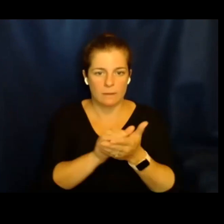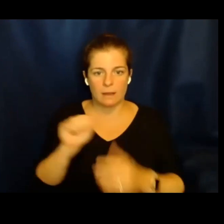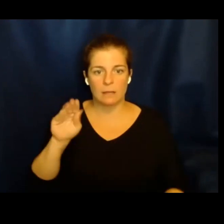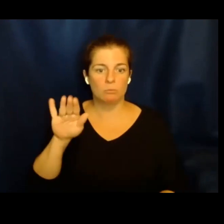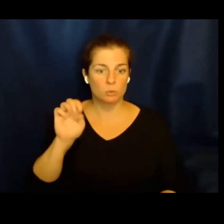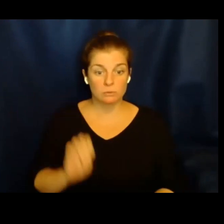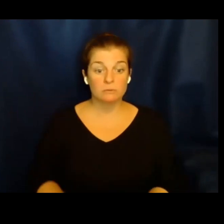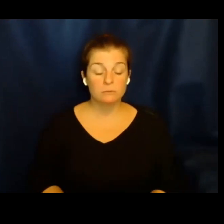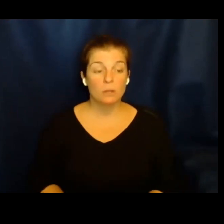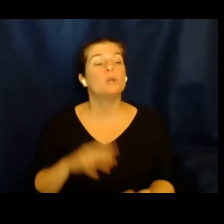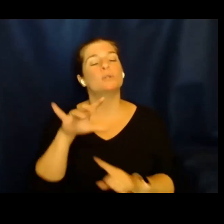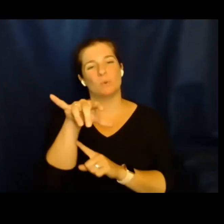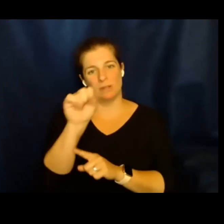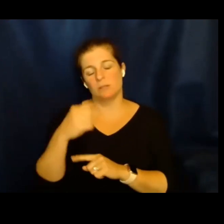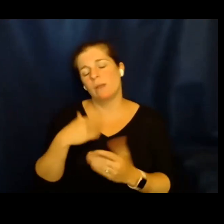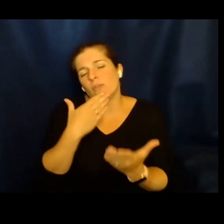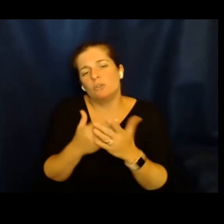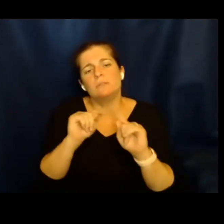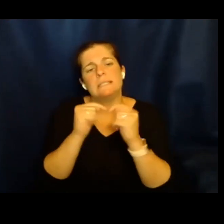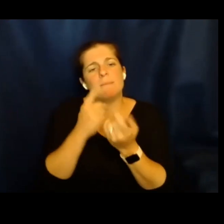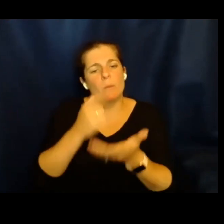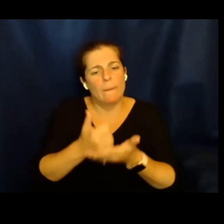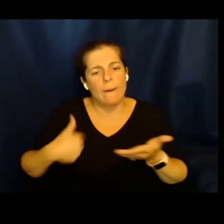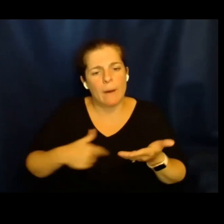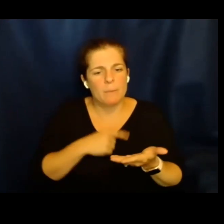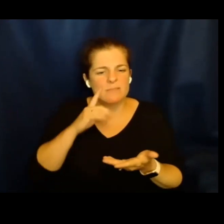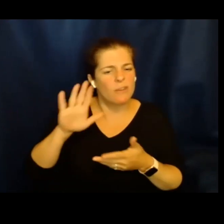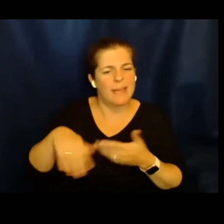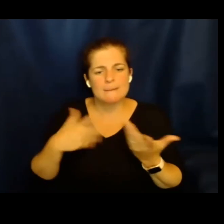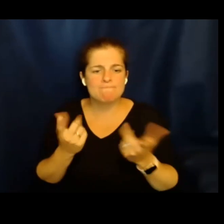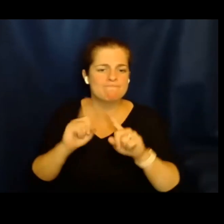So, yes, we do have a very good team that will help us in those kinds of situations.